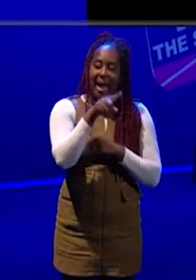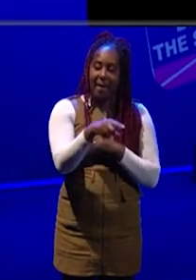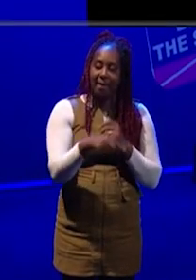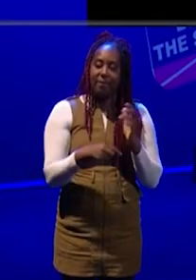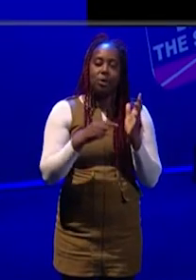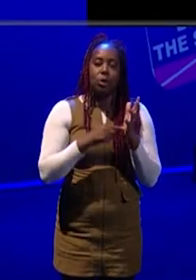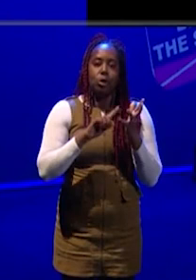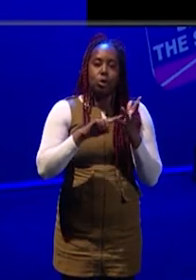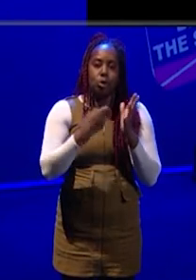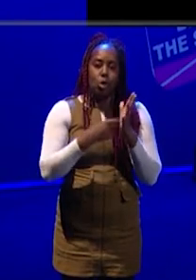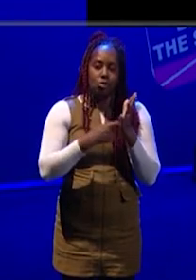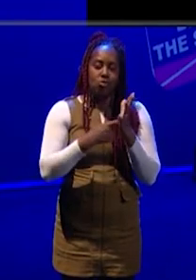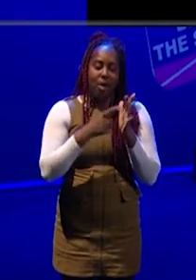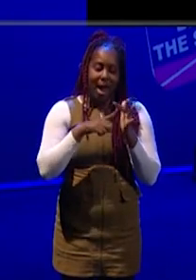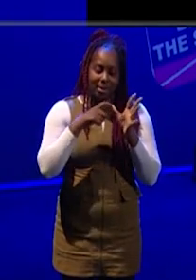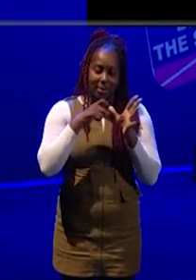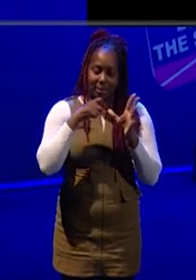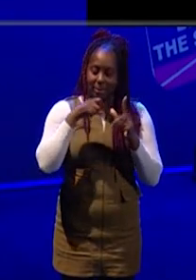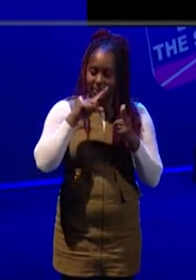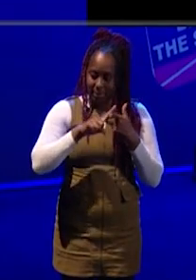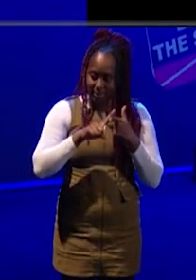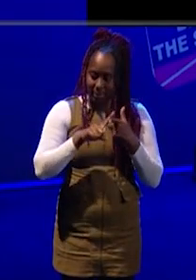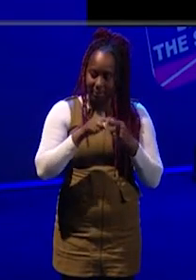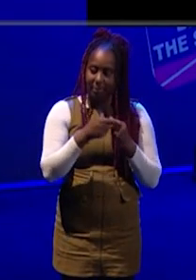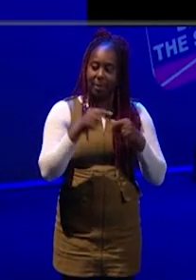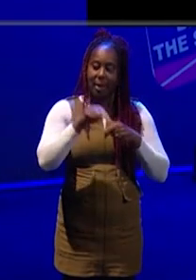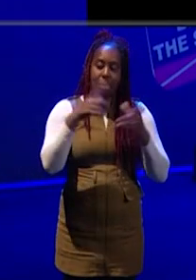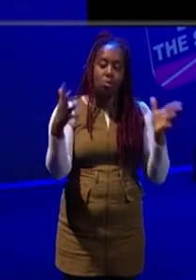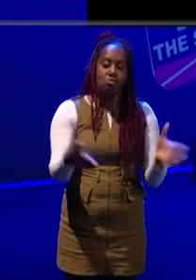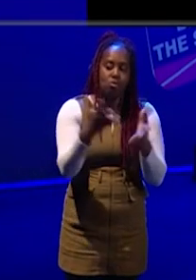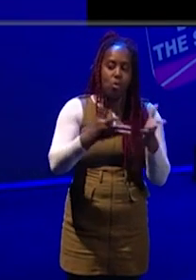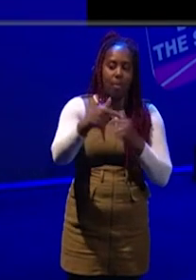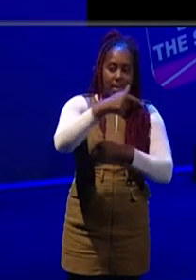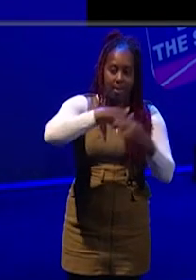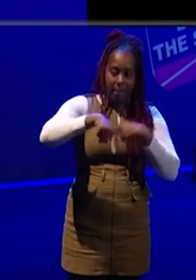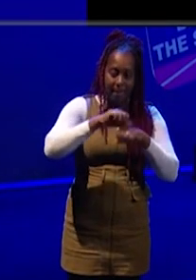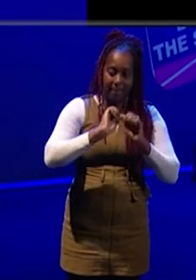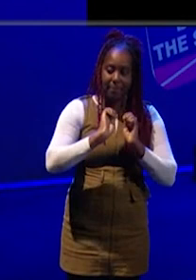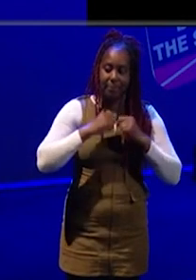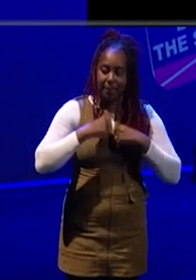month later, everything shut down. And I remember